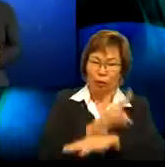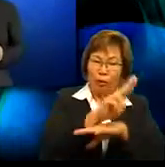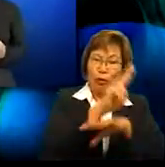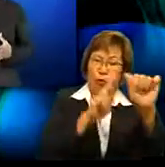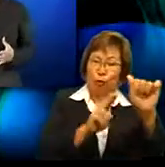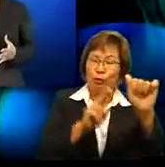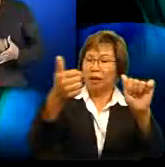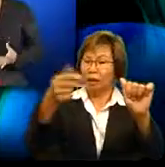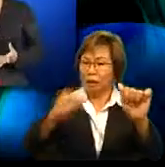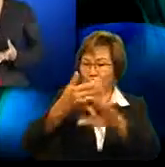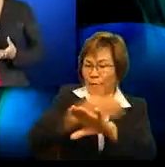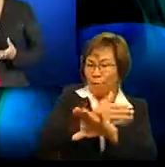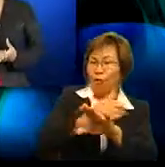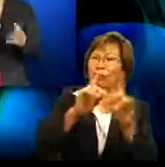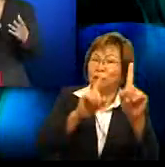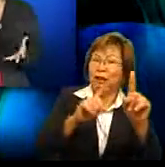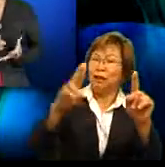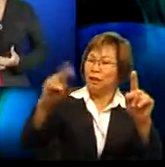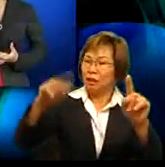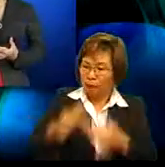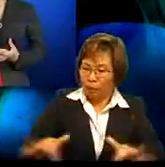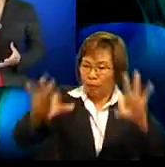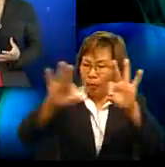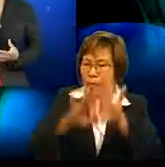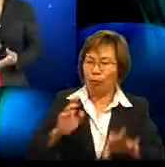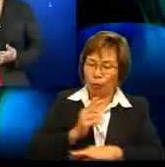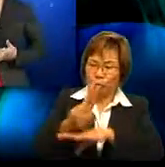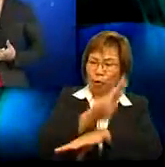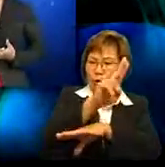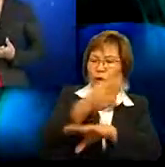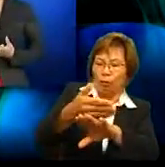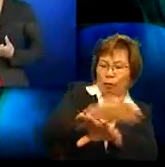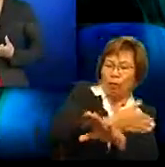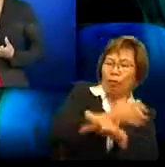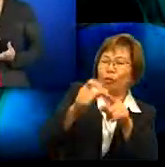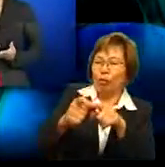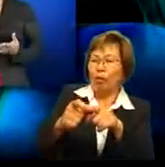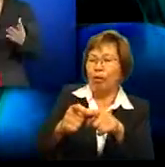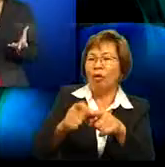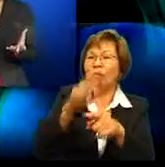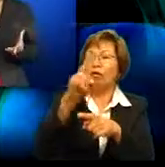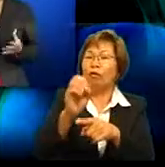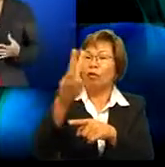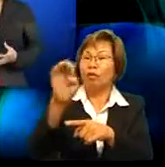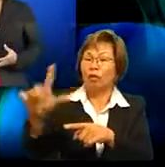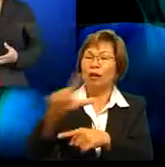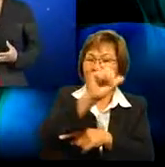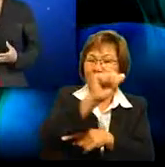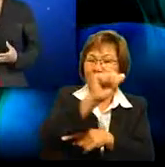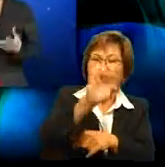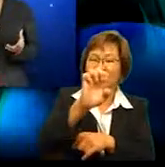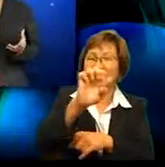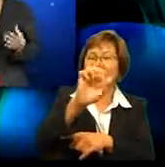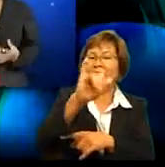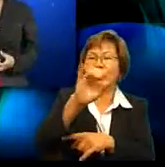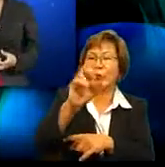a and n before singular nouns, and importantly, we use n before words beginning with vowels a, e,